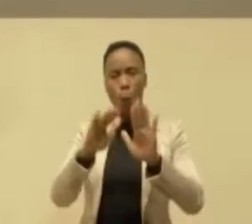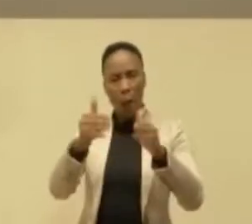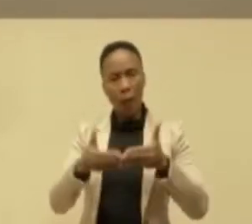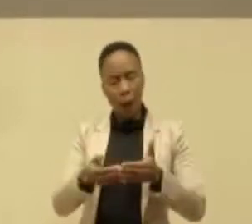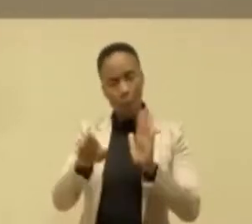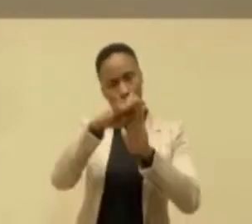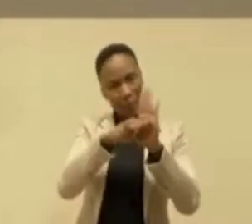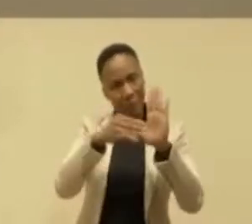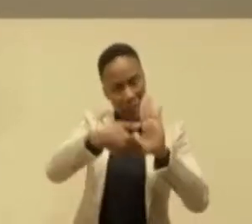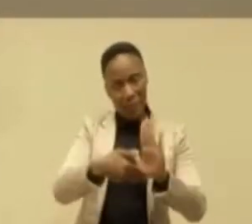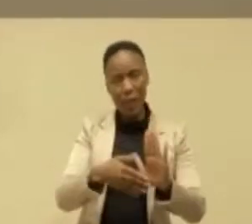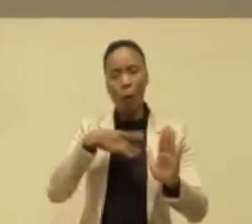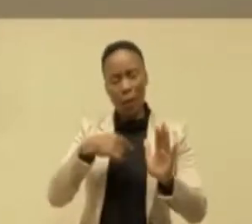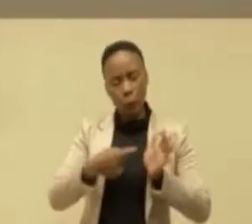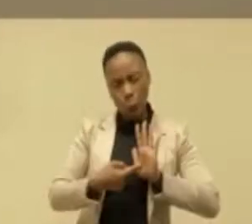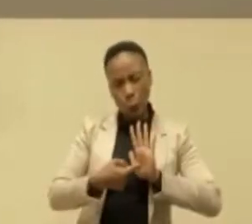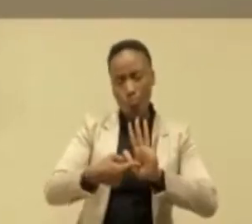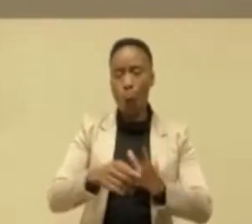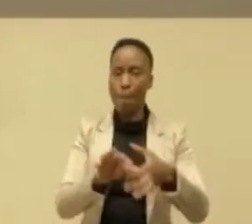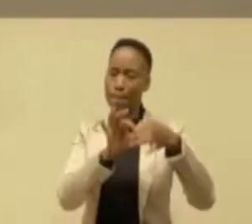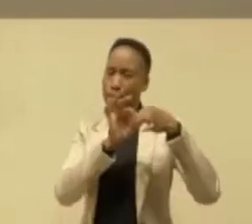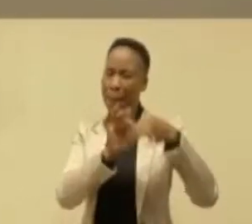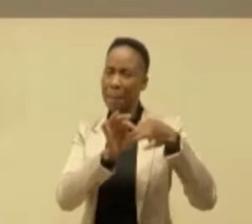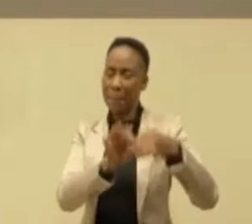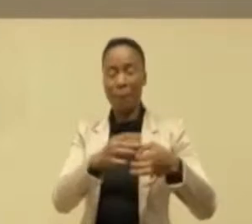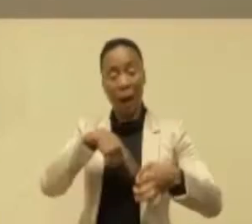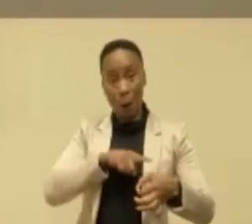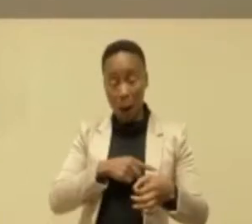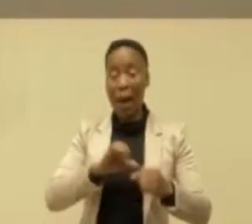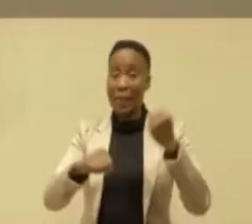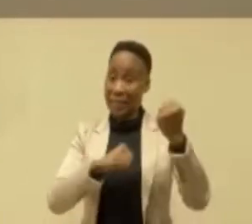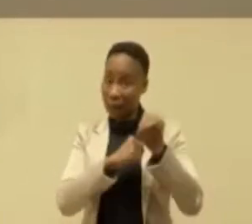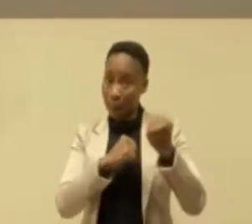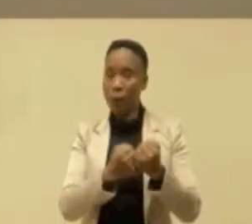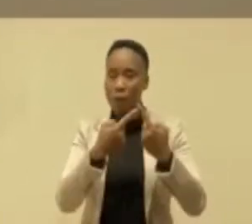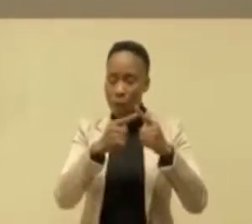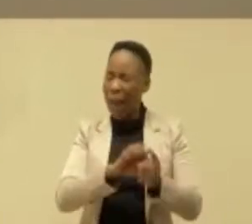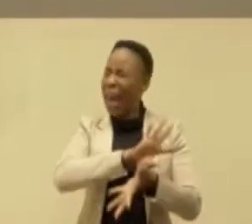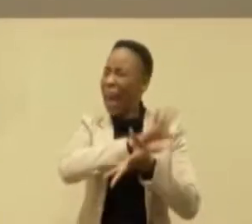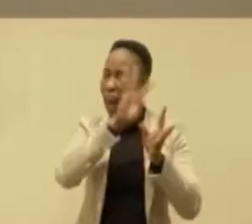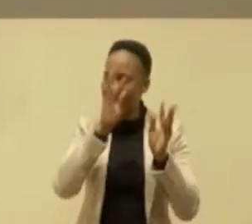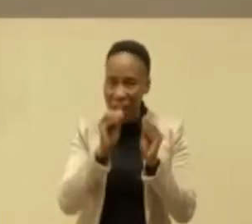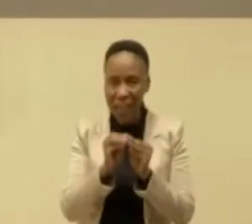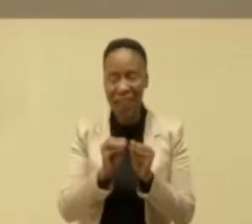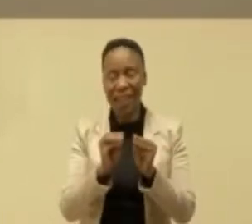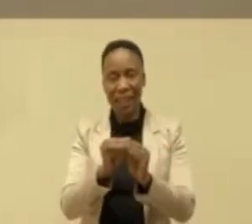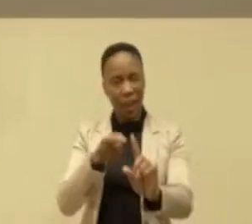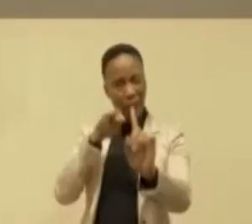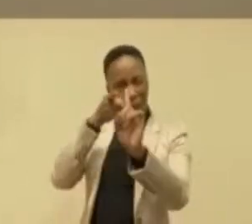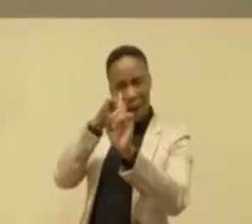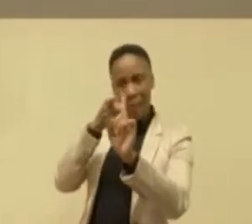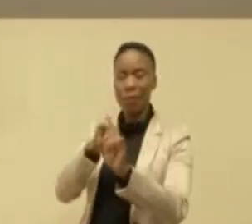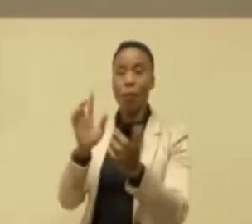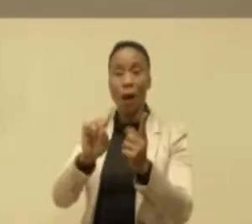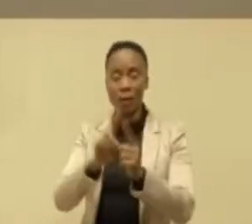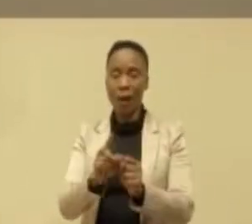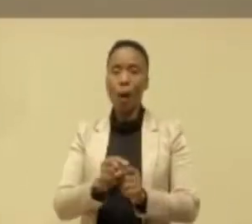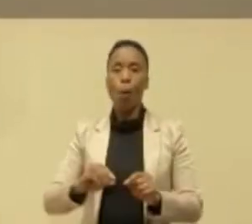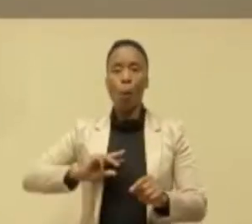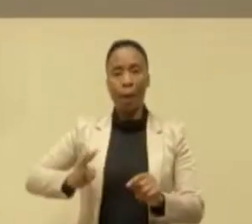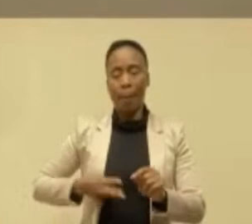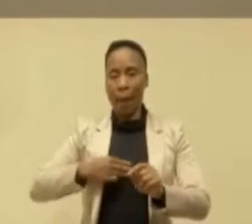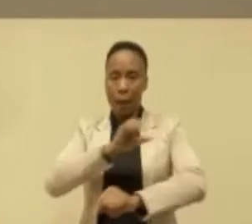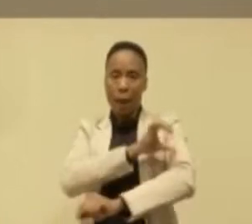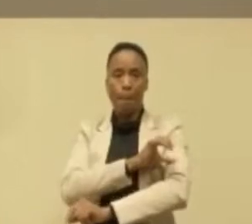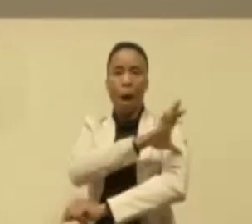wish to indicate our commitment and support for initiatives that aim at empowering women our